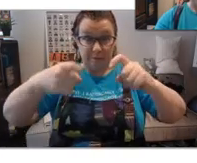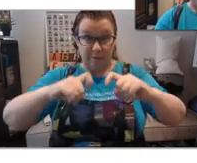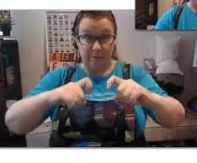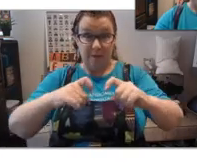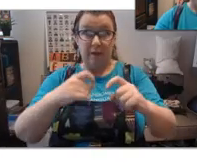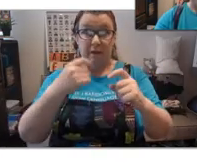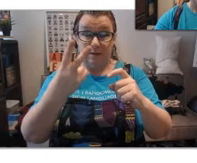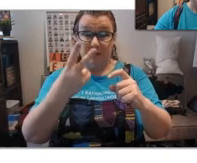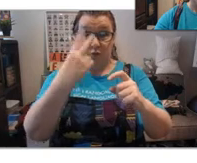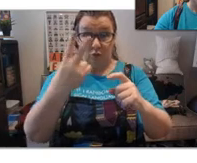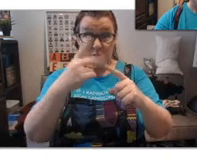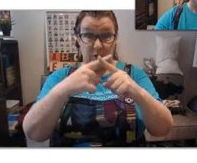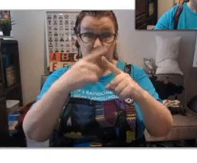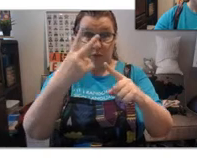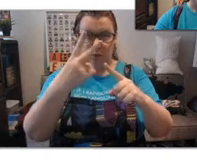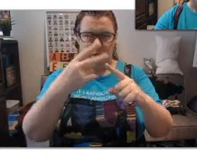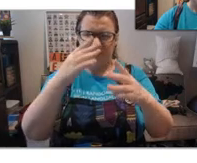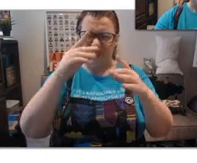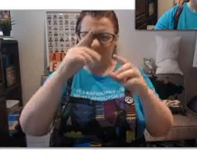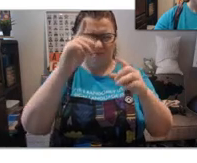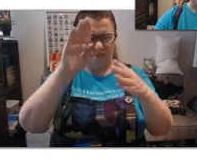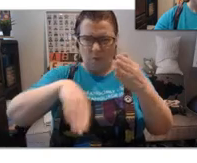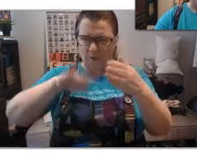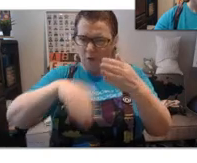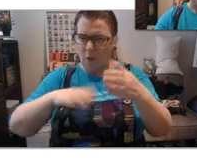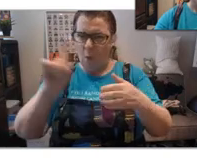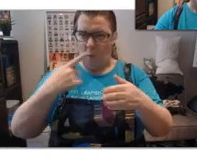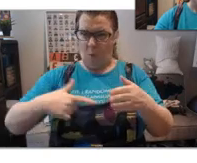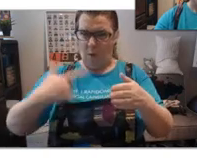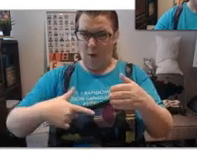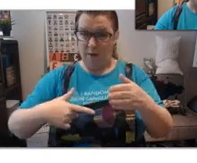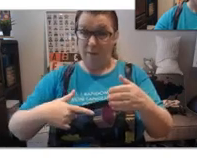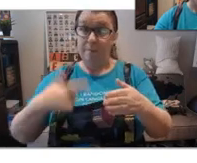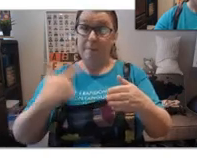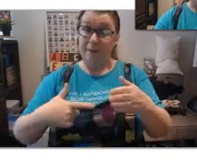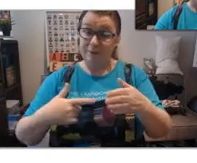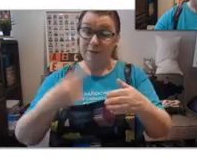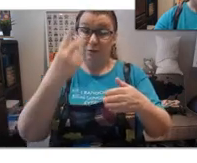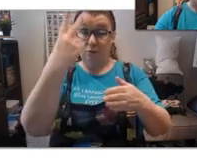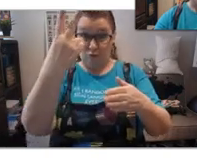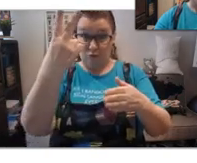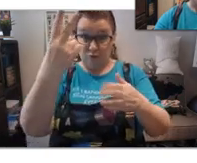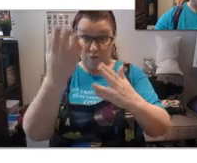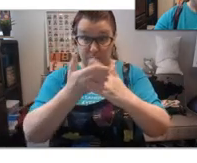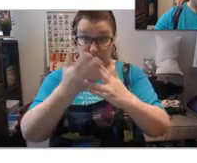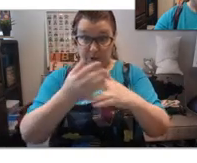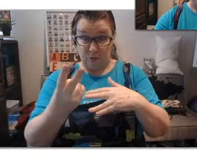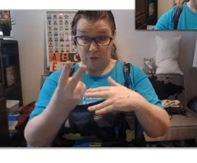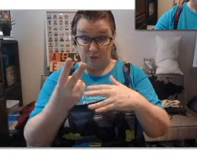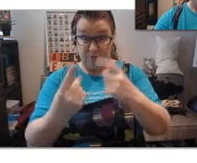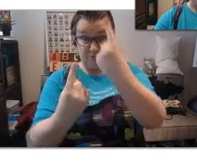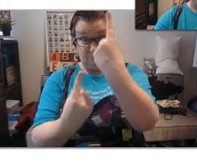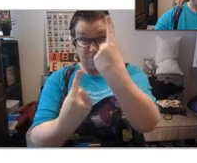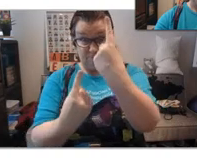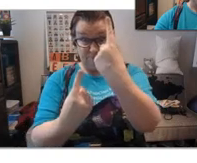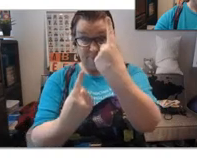have a look. Let's have a look 2 lines down. 2 to the power of 5 divided by 2 thing. Then we've got all this cancelling out. So what